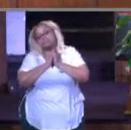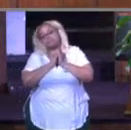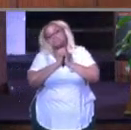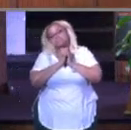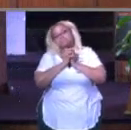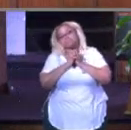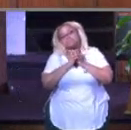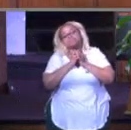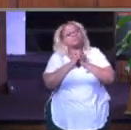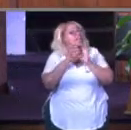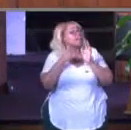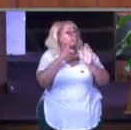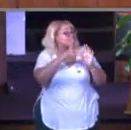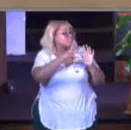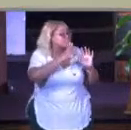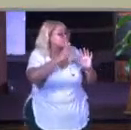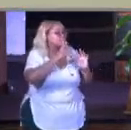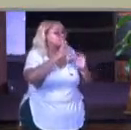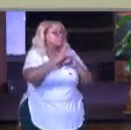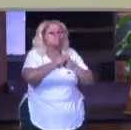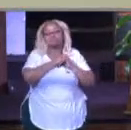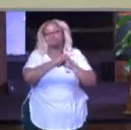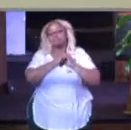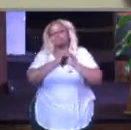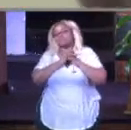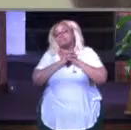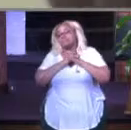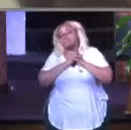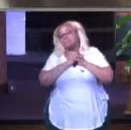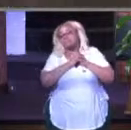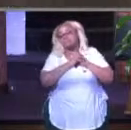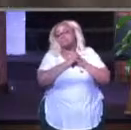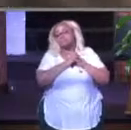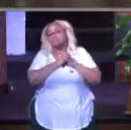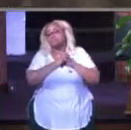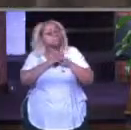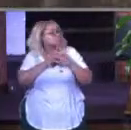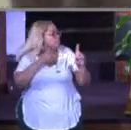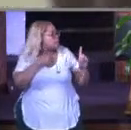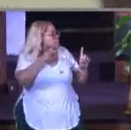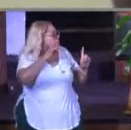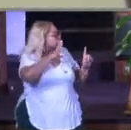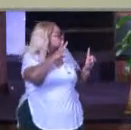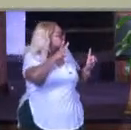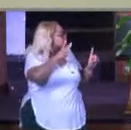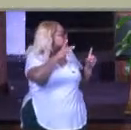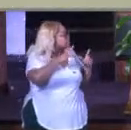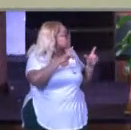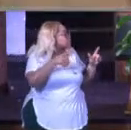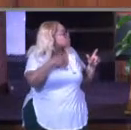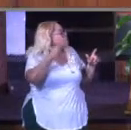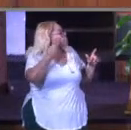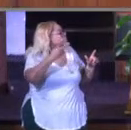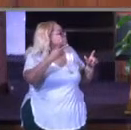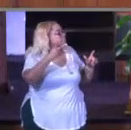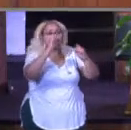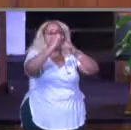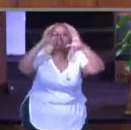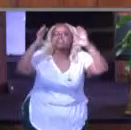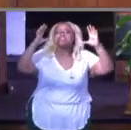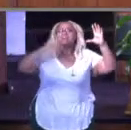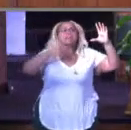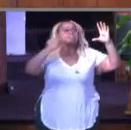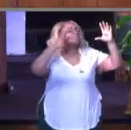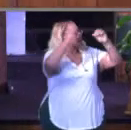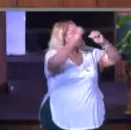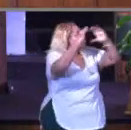I feel tongues being burned. You say, Reverend, I'm not speaking in tongues, but I'm seeing visions.